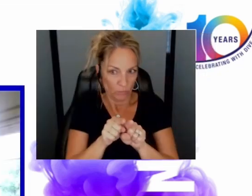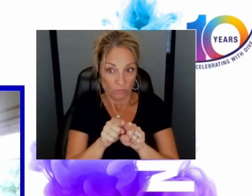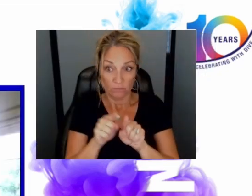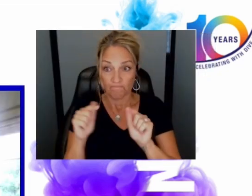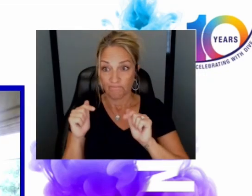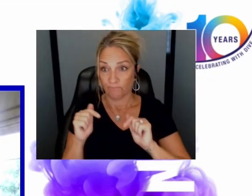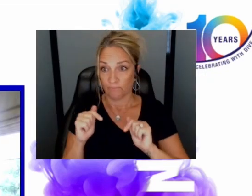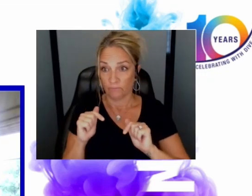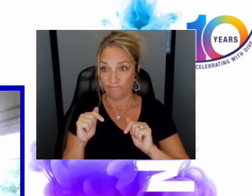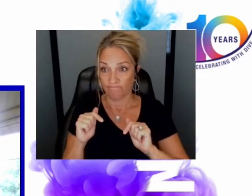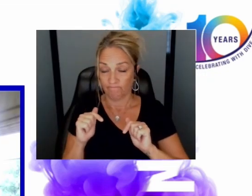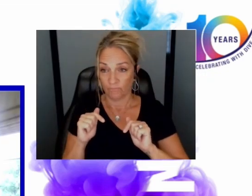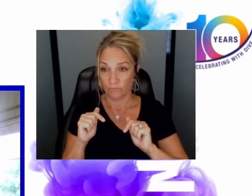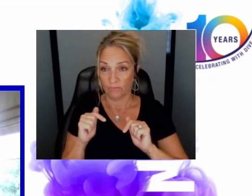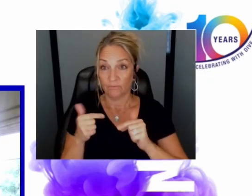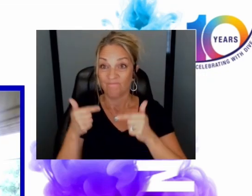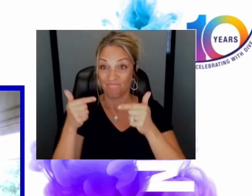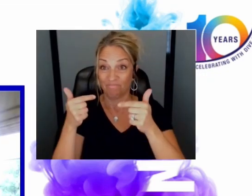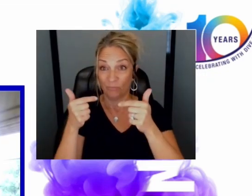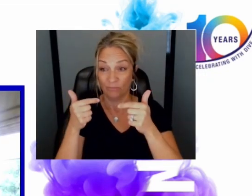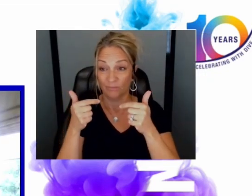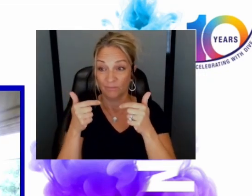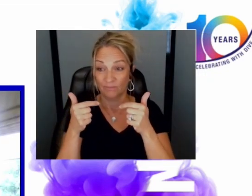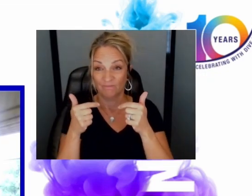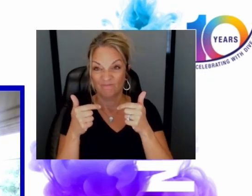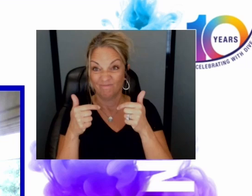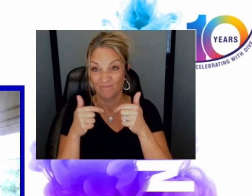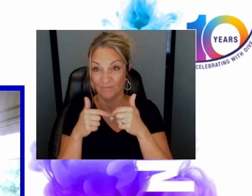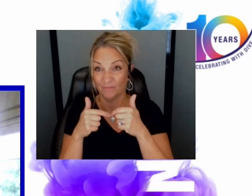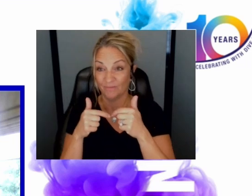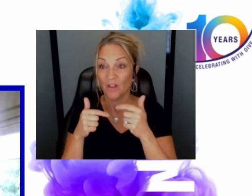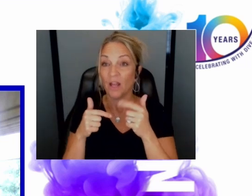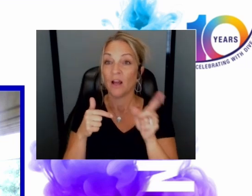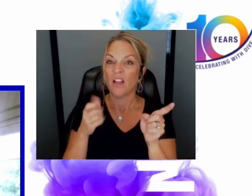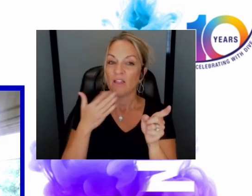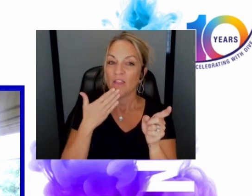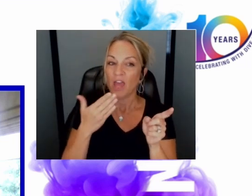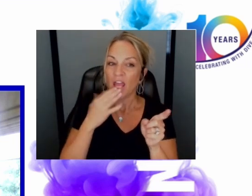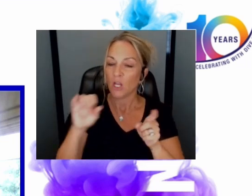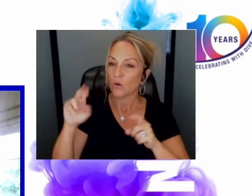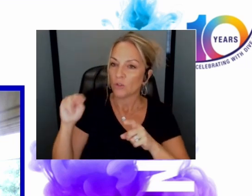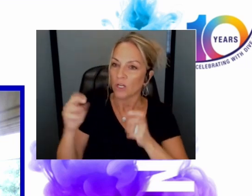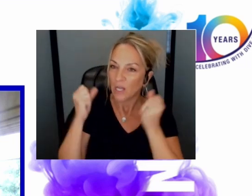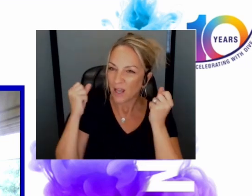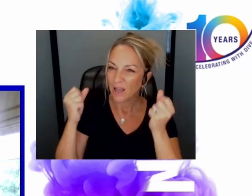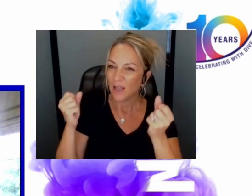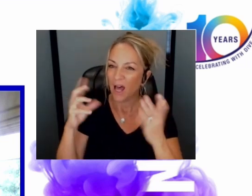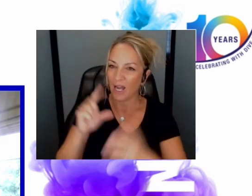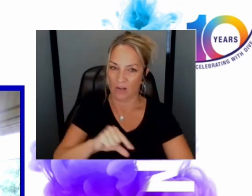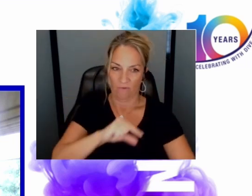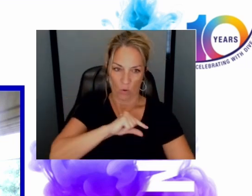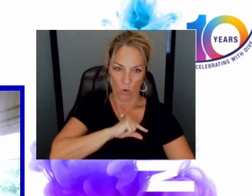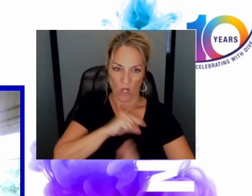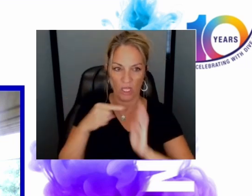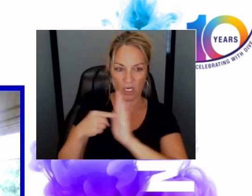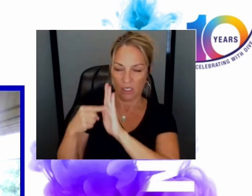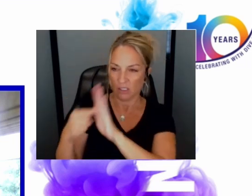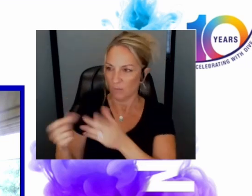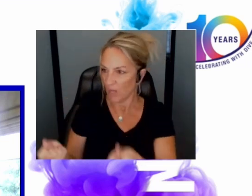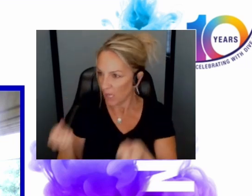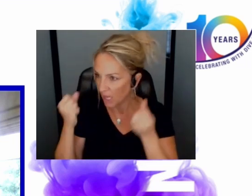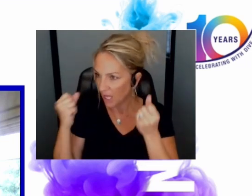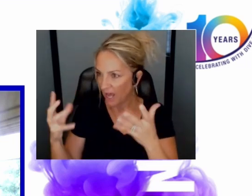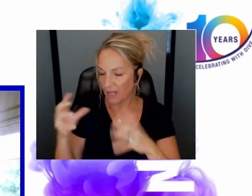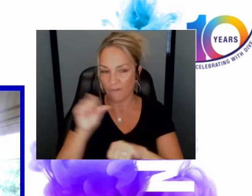Indeed. Thank you, Jen. A lot of quality examples, a lot of the work that both of you have conveyed and